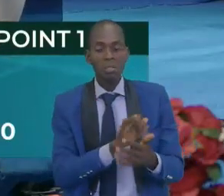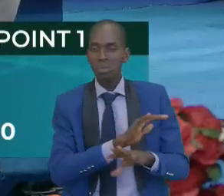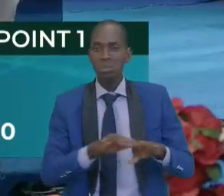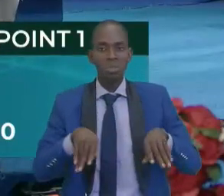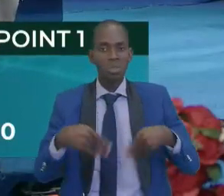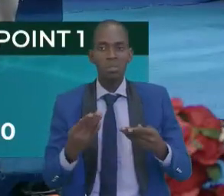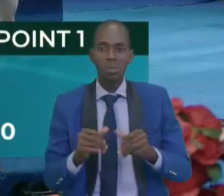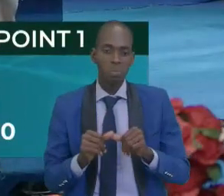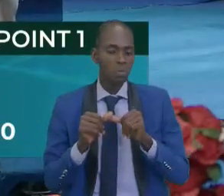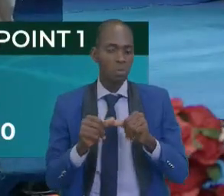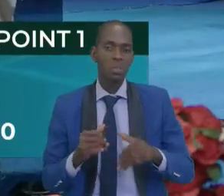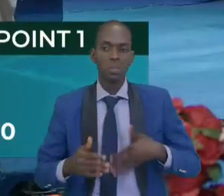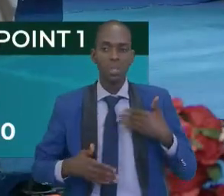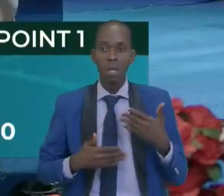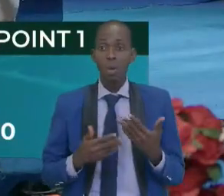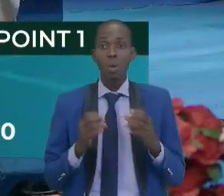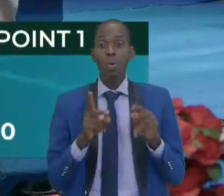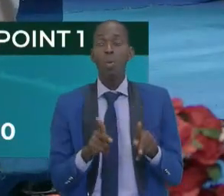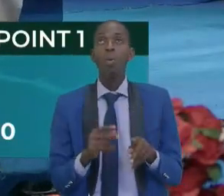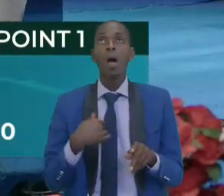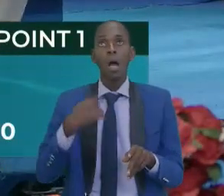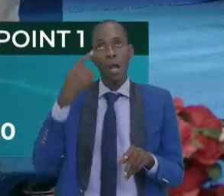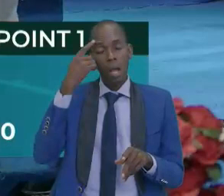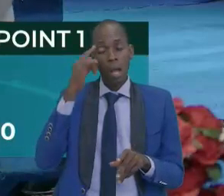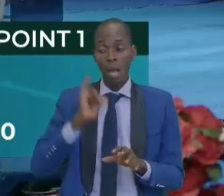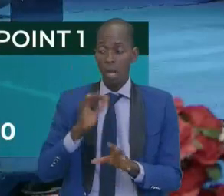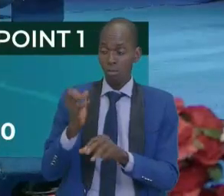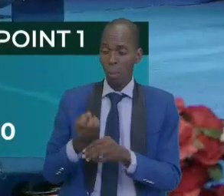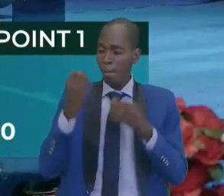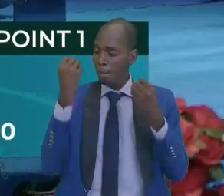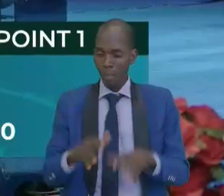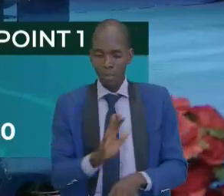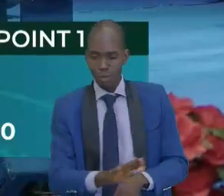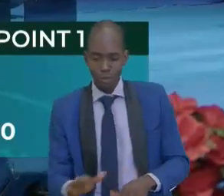Have many, many children with your name on them?